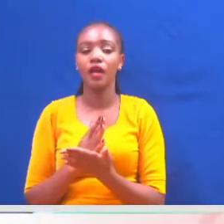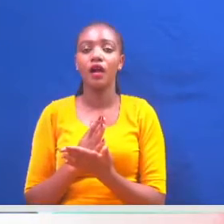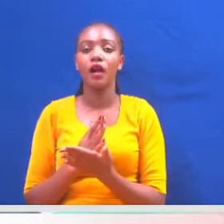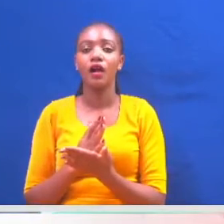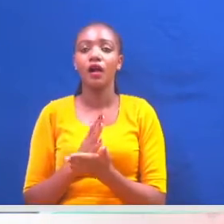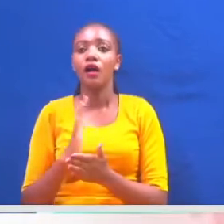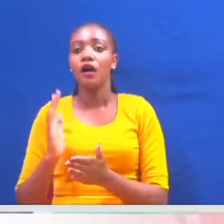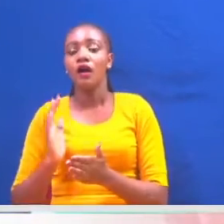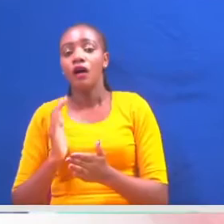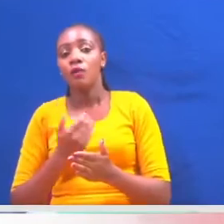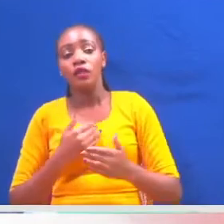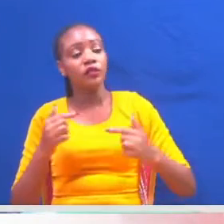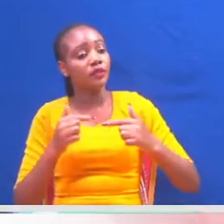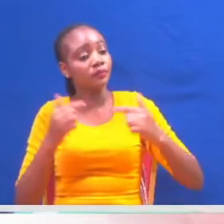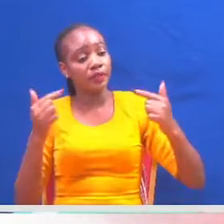competitors